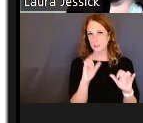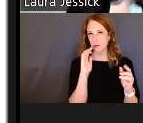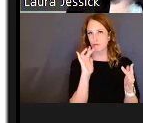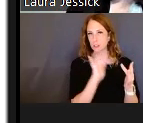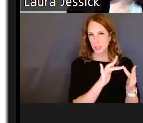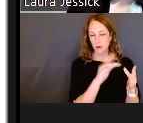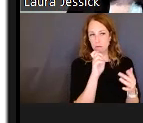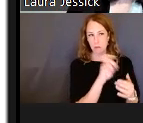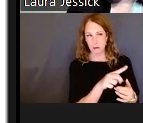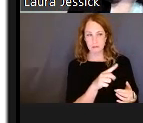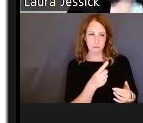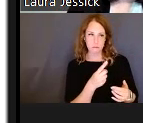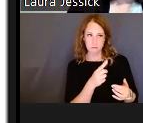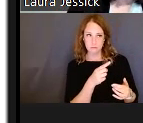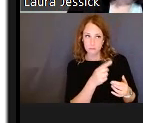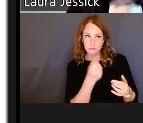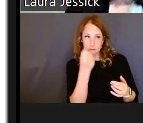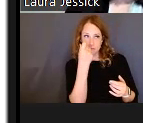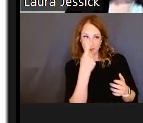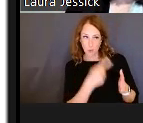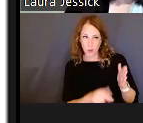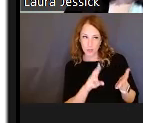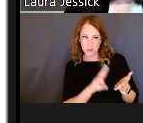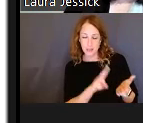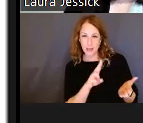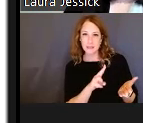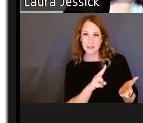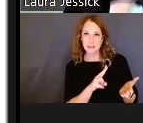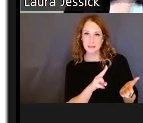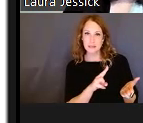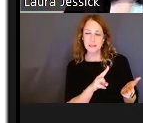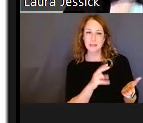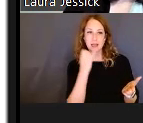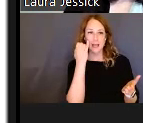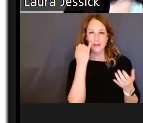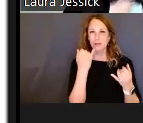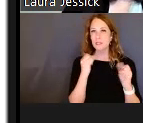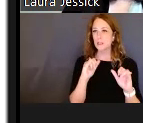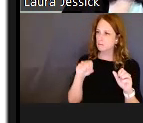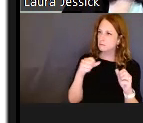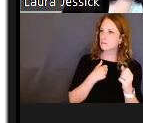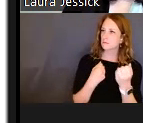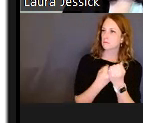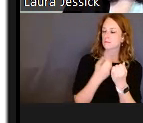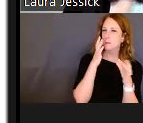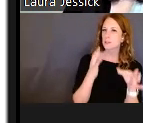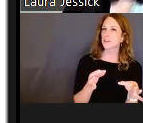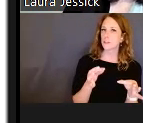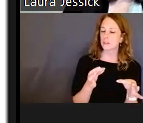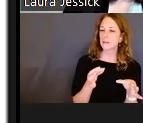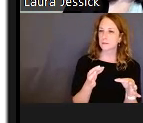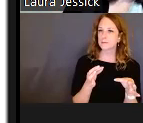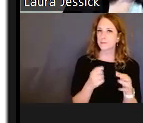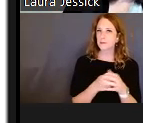and ask them if they understood what they signed and if they still stand by that decision.